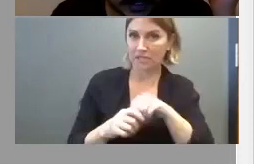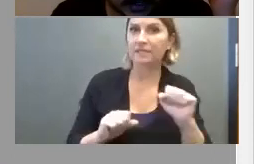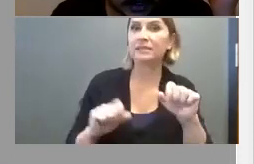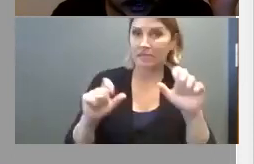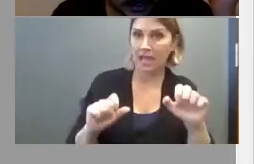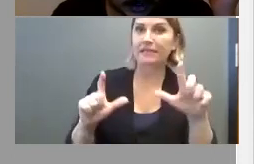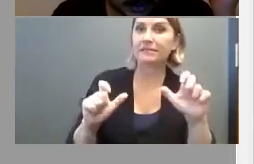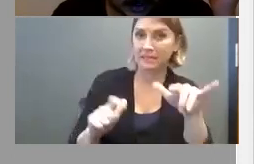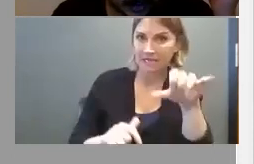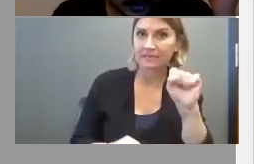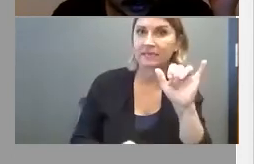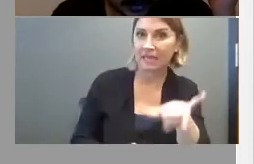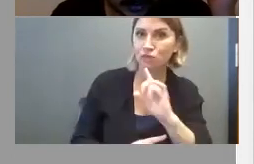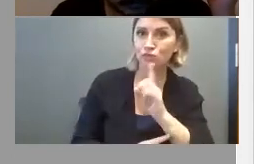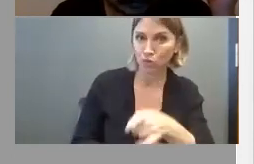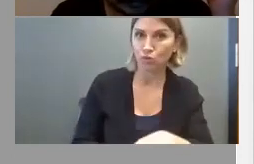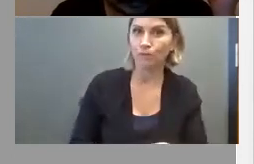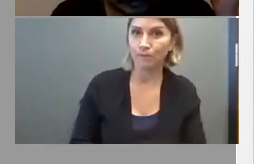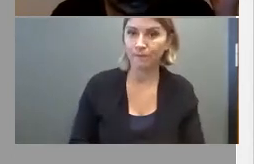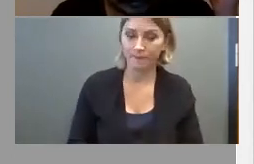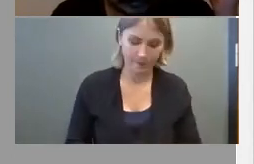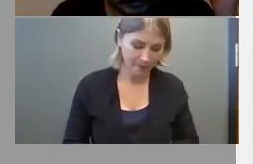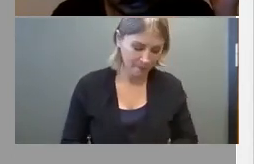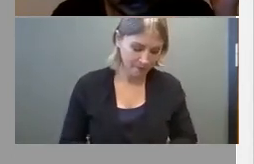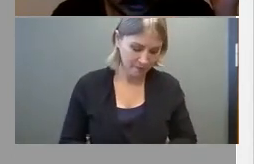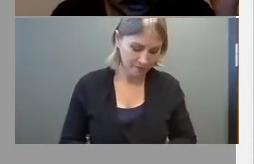let me just show you.